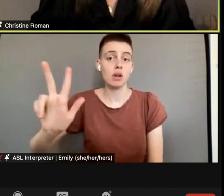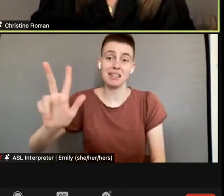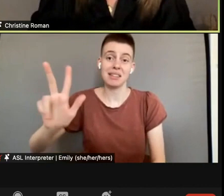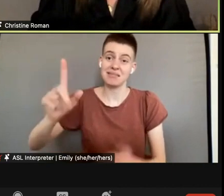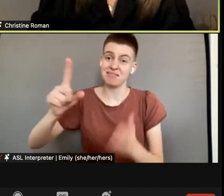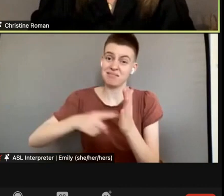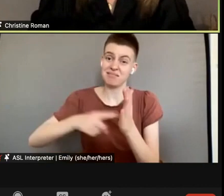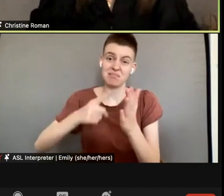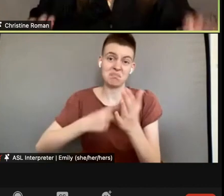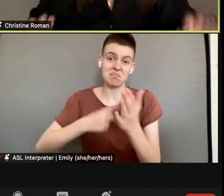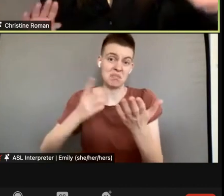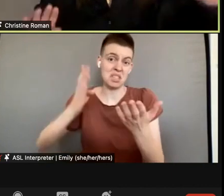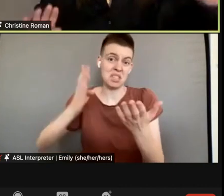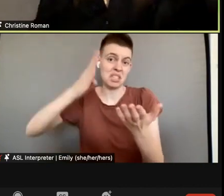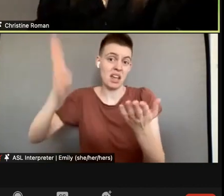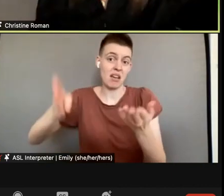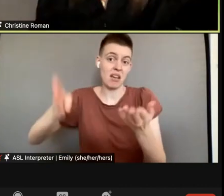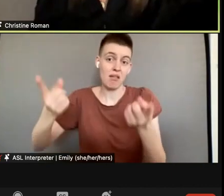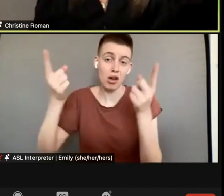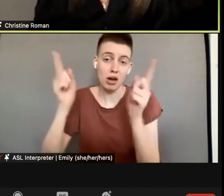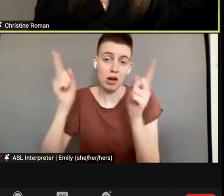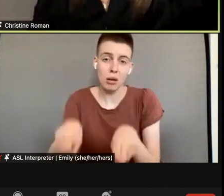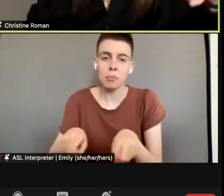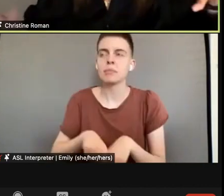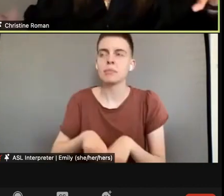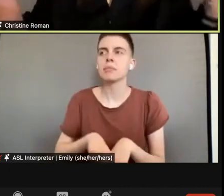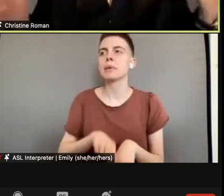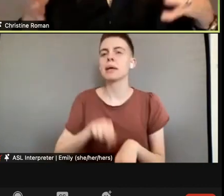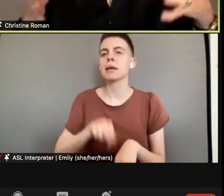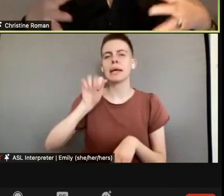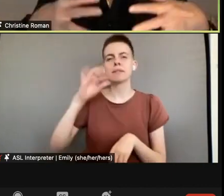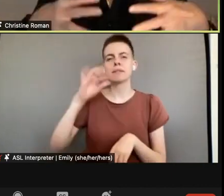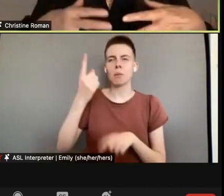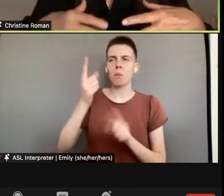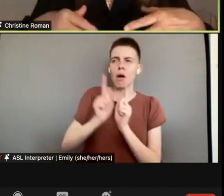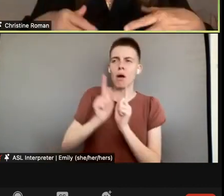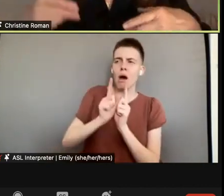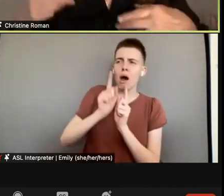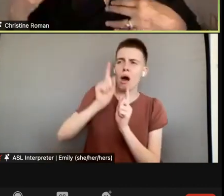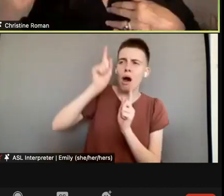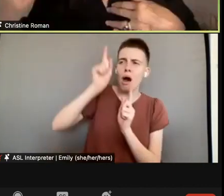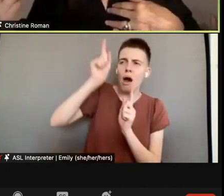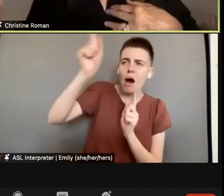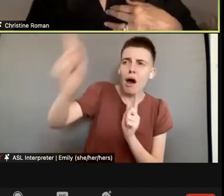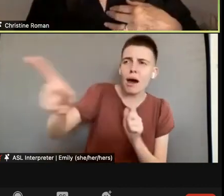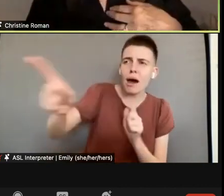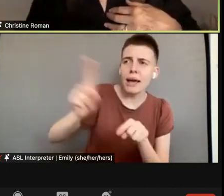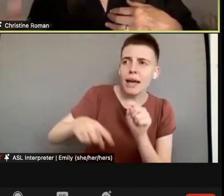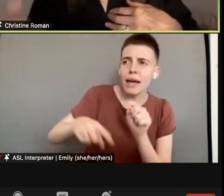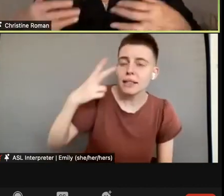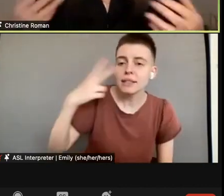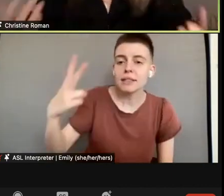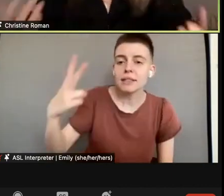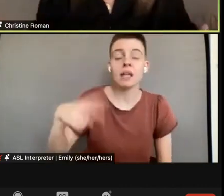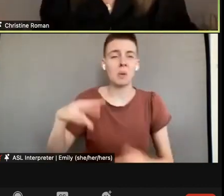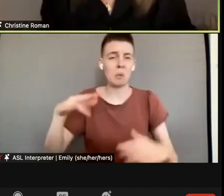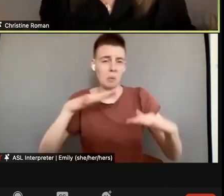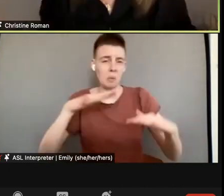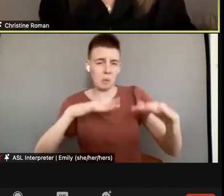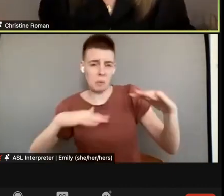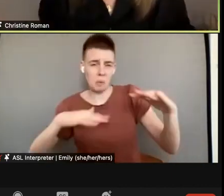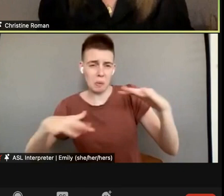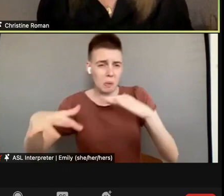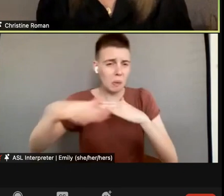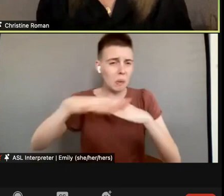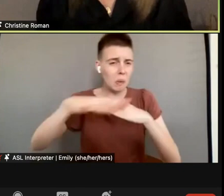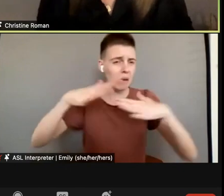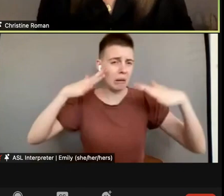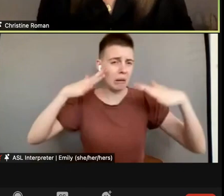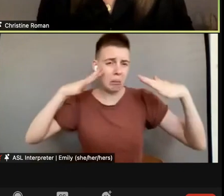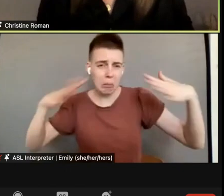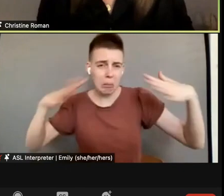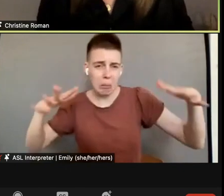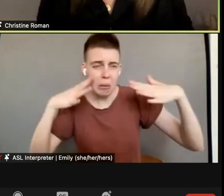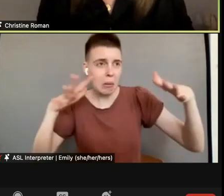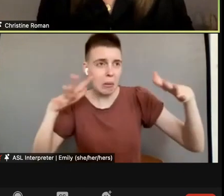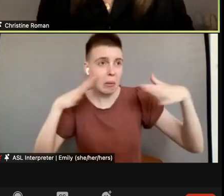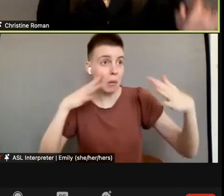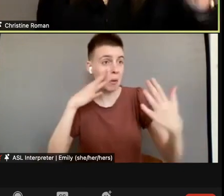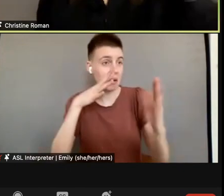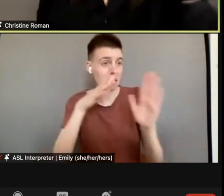either. Because if something's too far away, there's too much clutter, there's too much noise, that person's not going to learn from